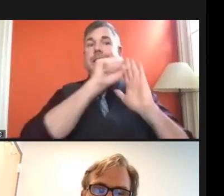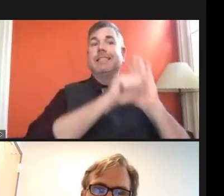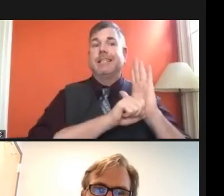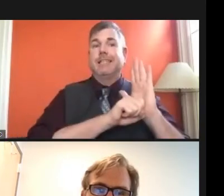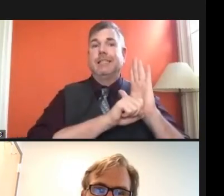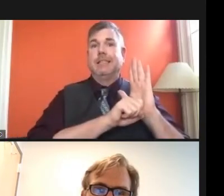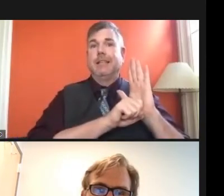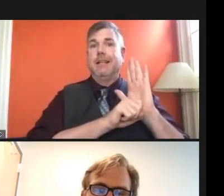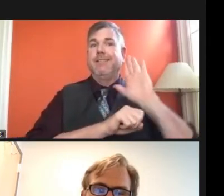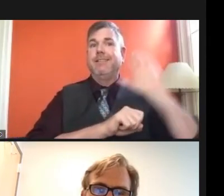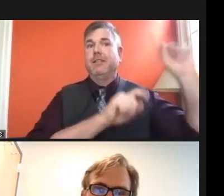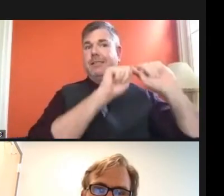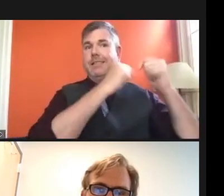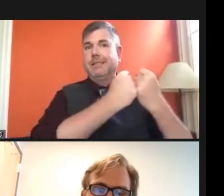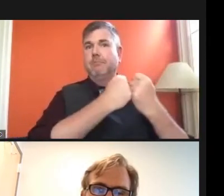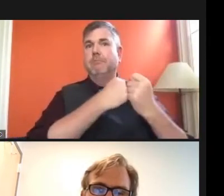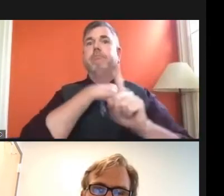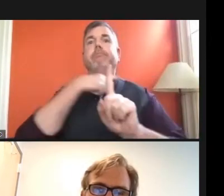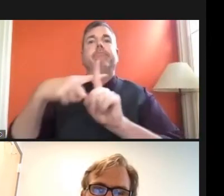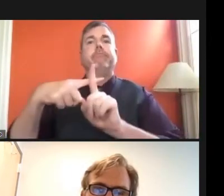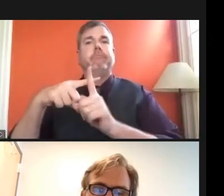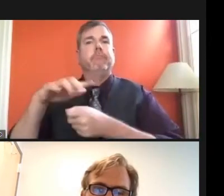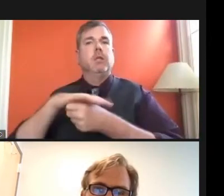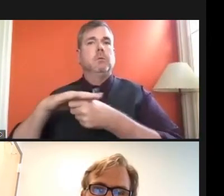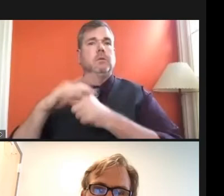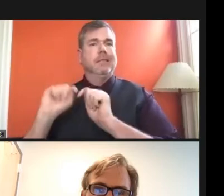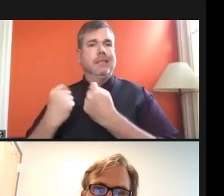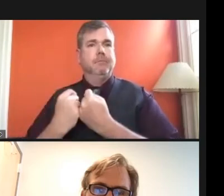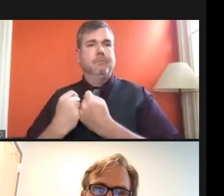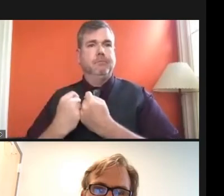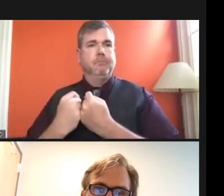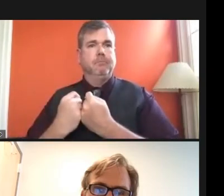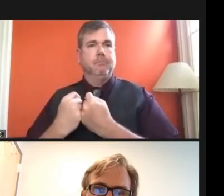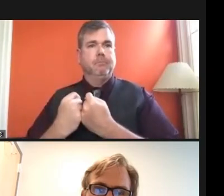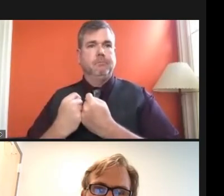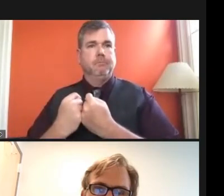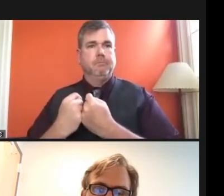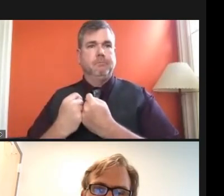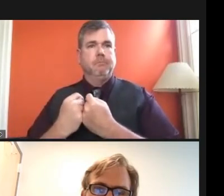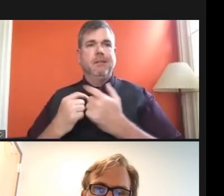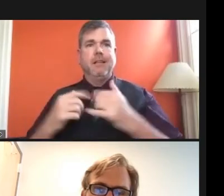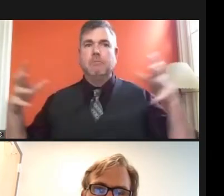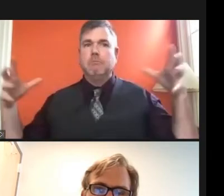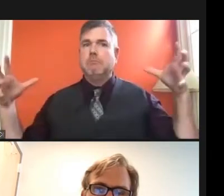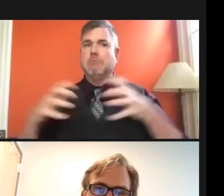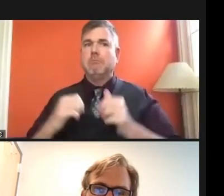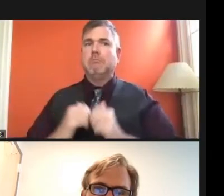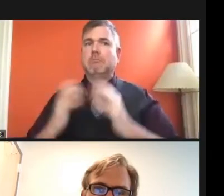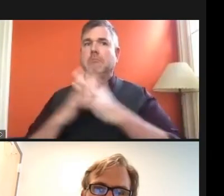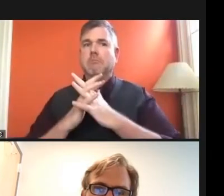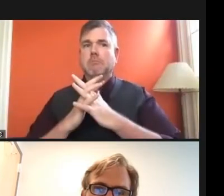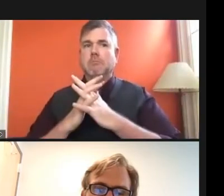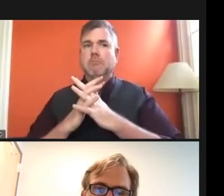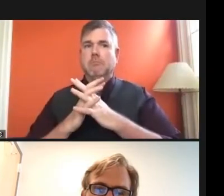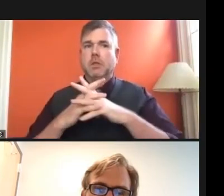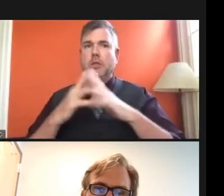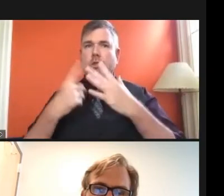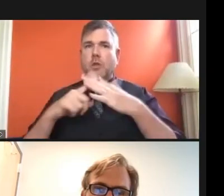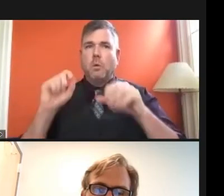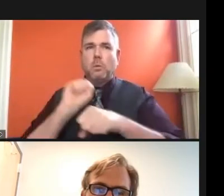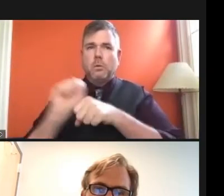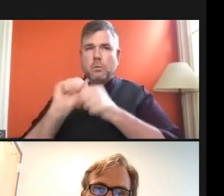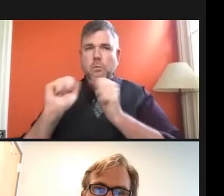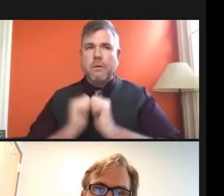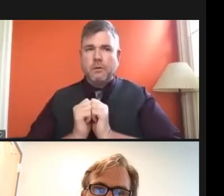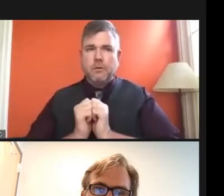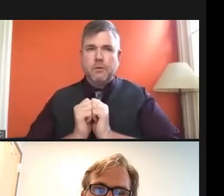towns to be putting that enforcement effort together. It's really important that people comply with the order. And so both businesses